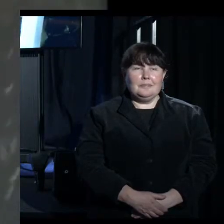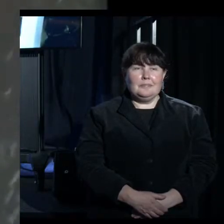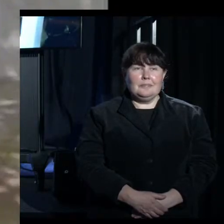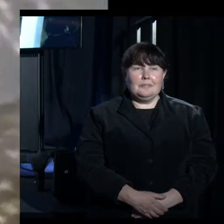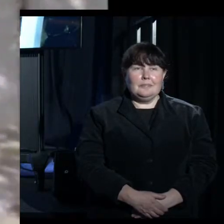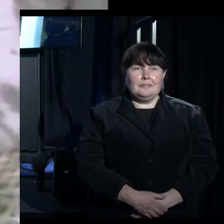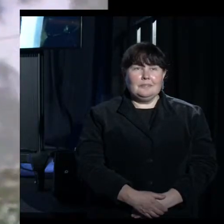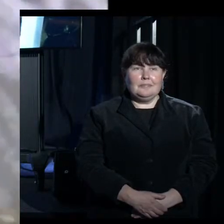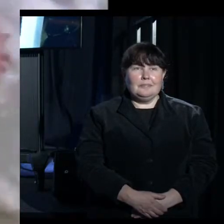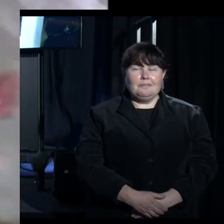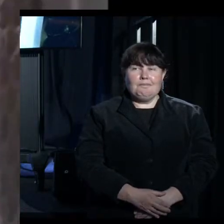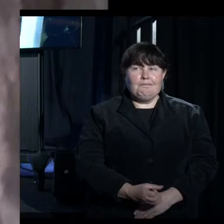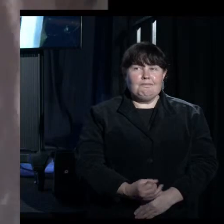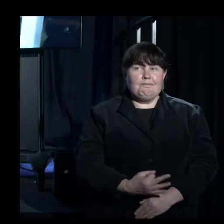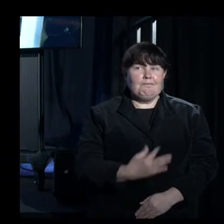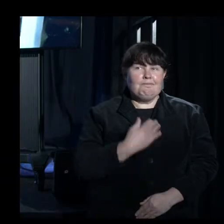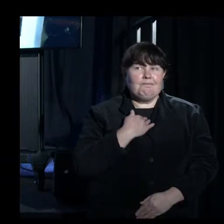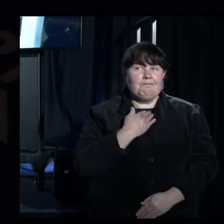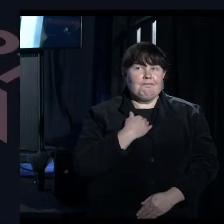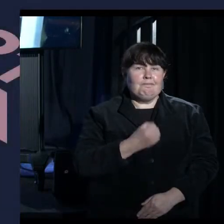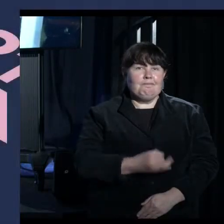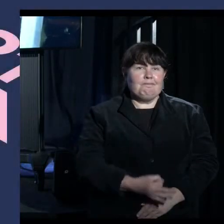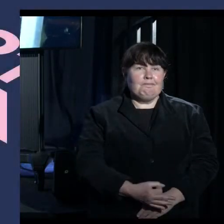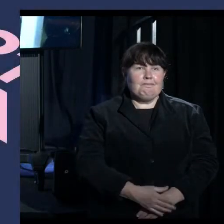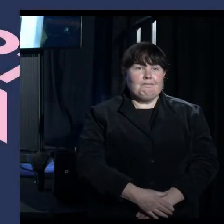Never gonna give you up.